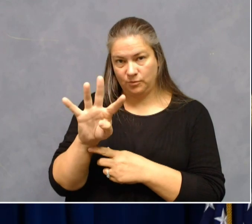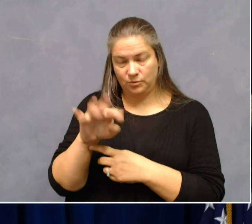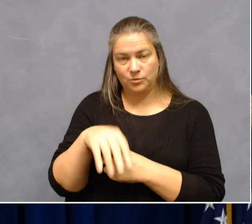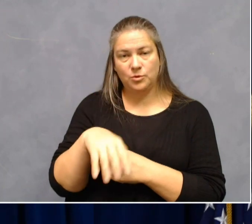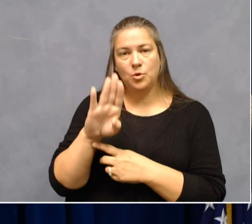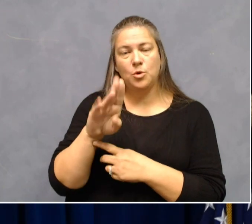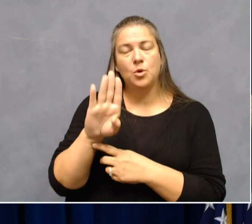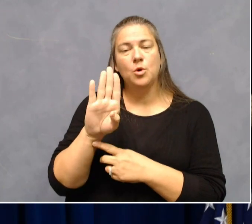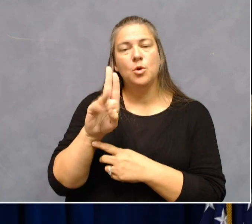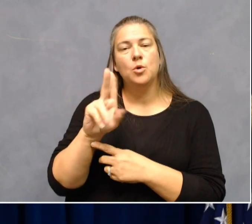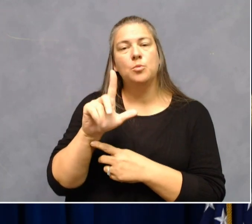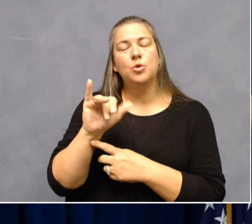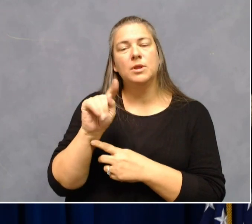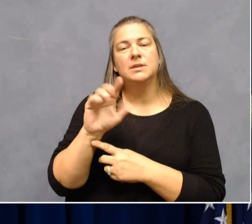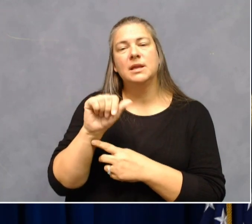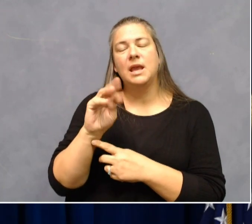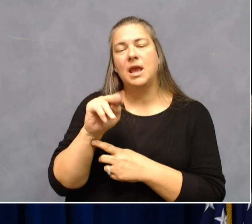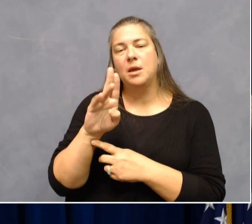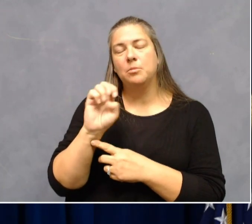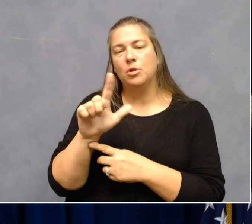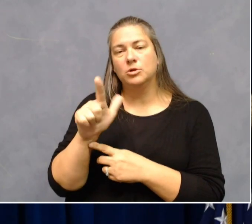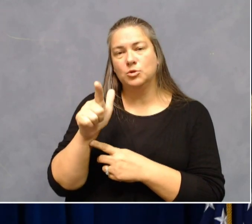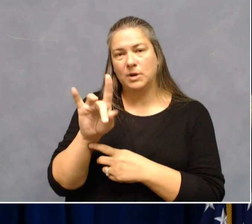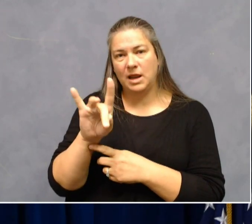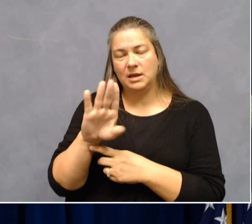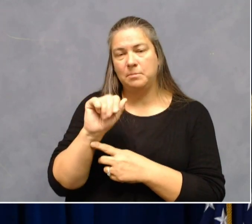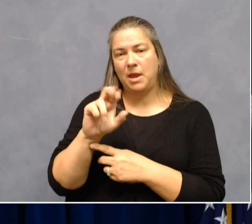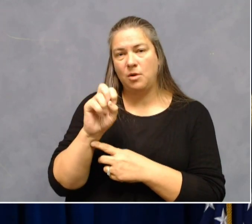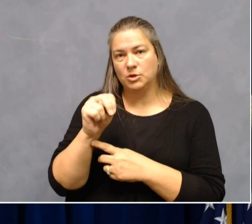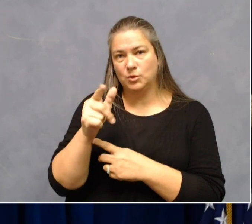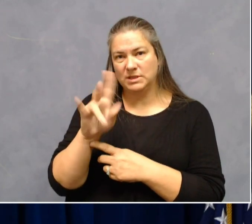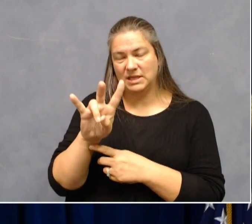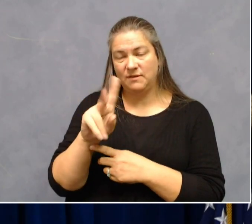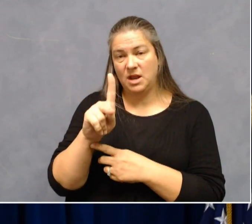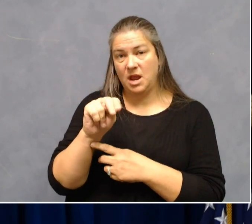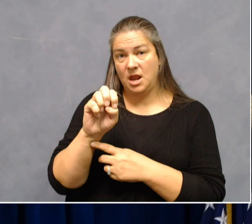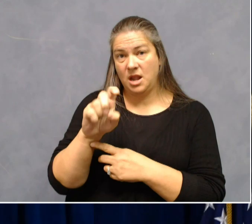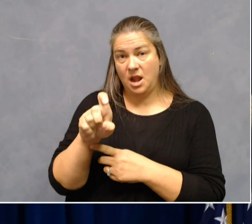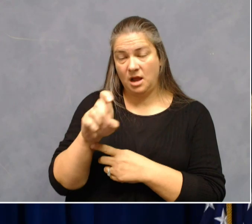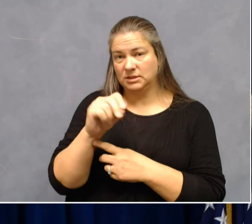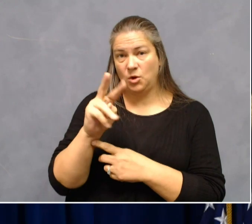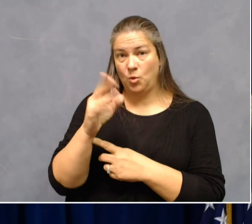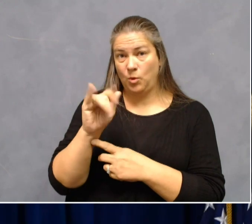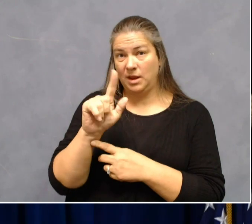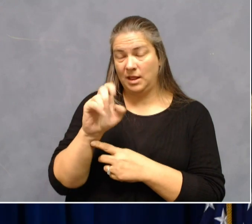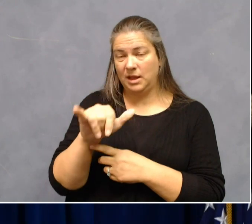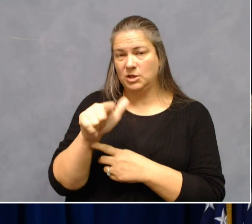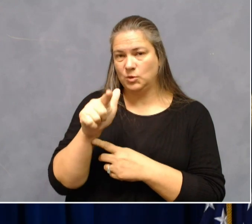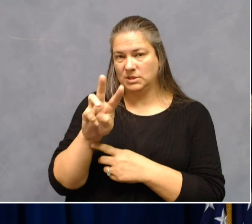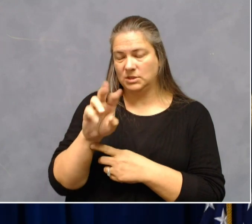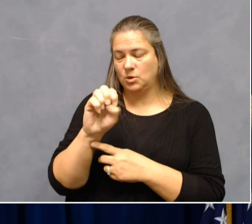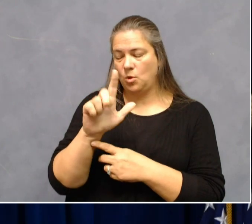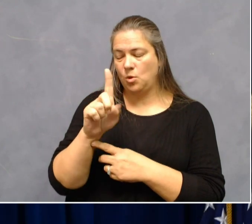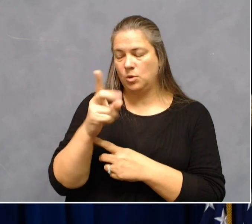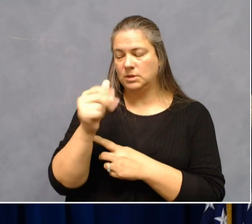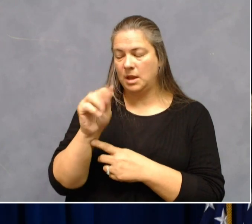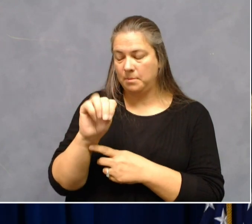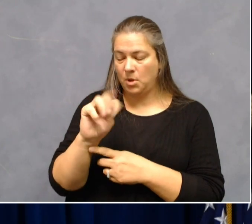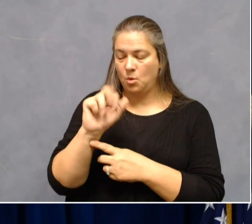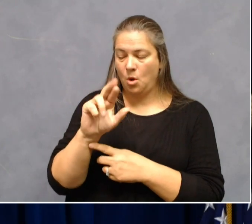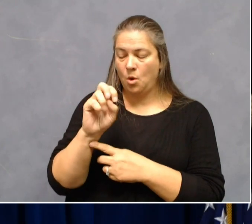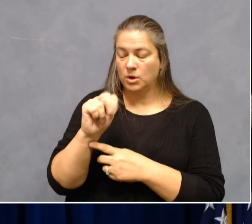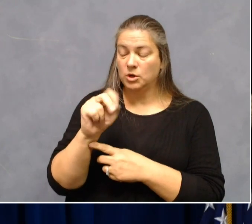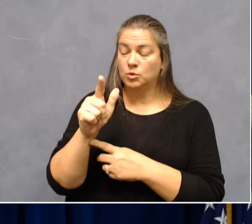Campbell, 28. Barron, 27. Knox and Whitley, 26. Oldham and Warren, 24.